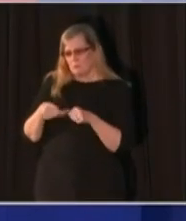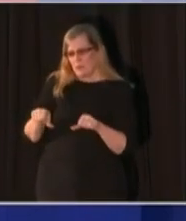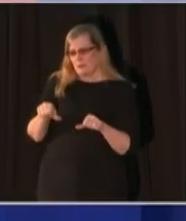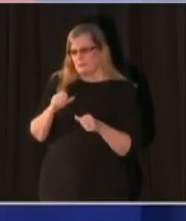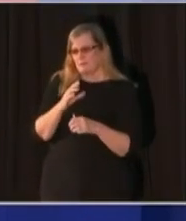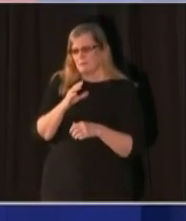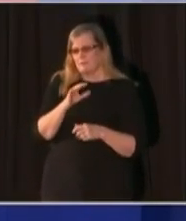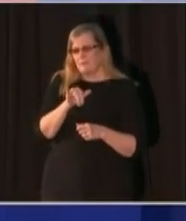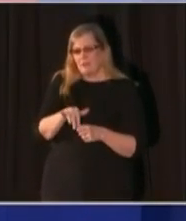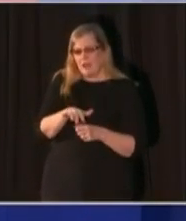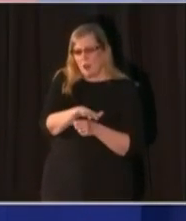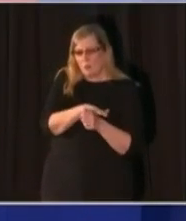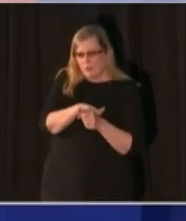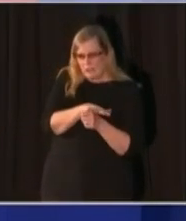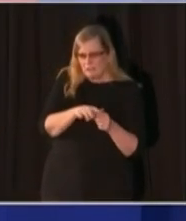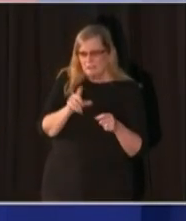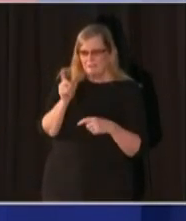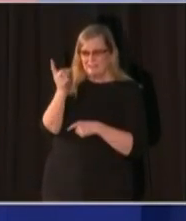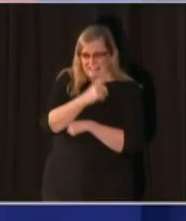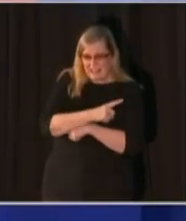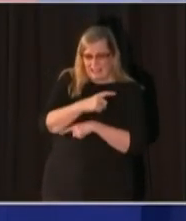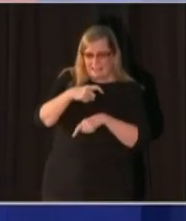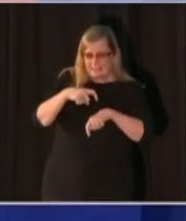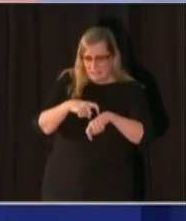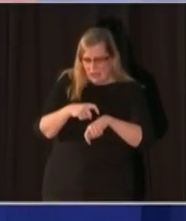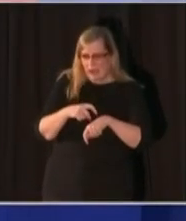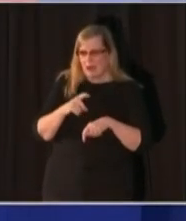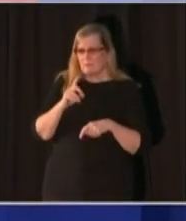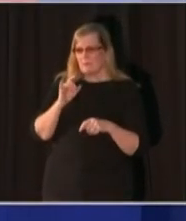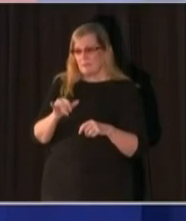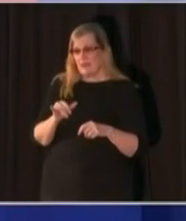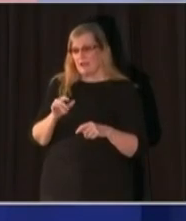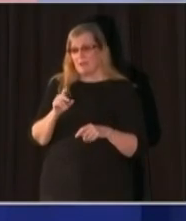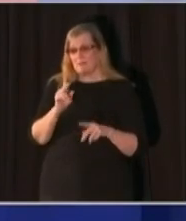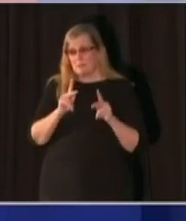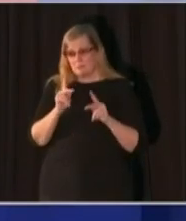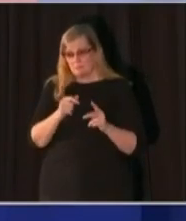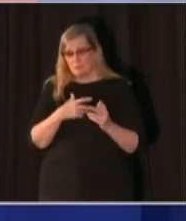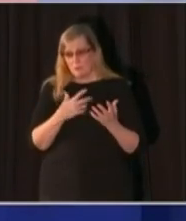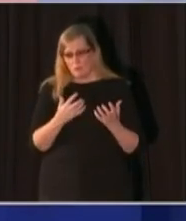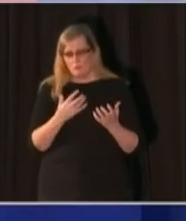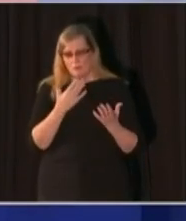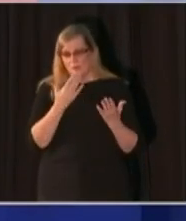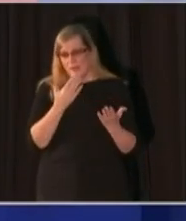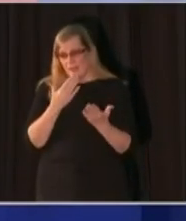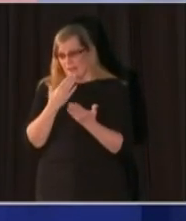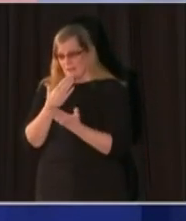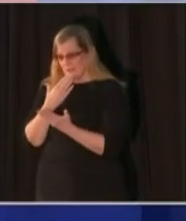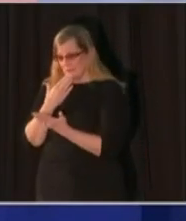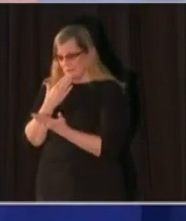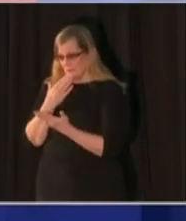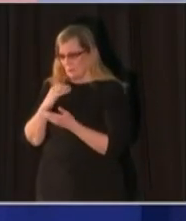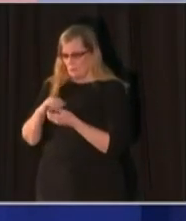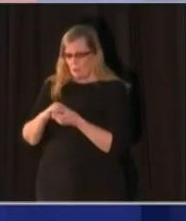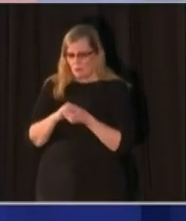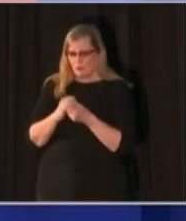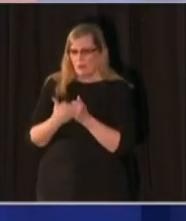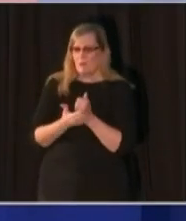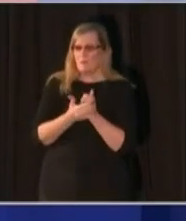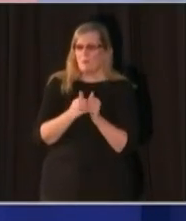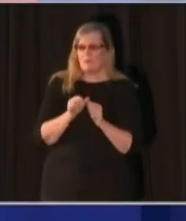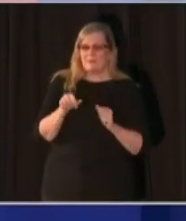coronavirus.dc.gov. Finally, I want to thank all of our community partners who are identifying needs and helping out. There are